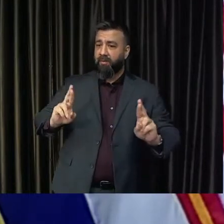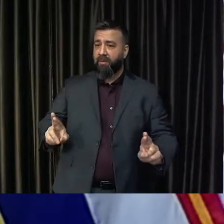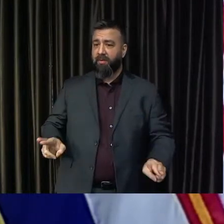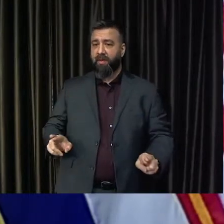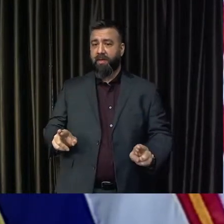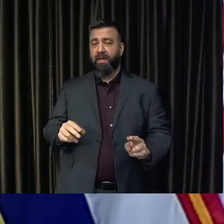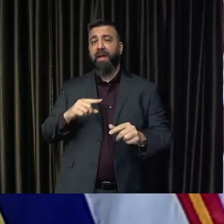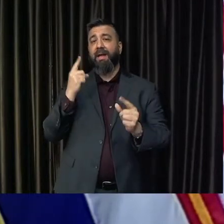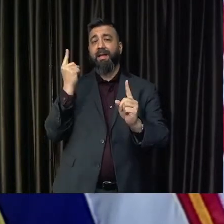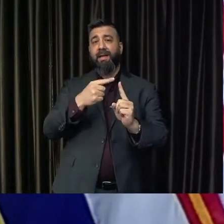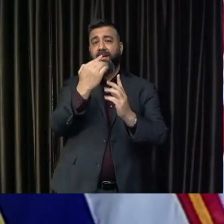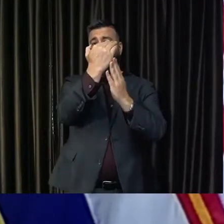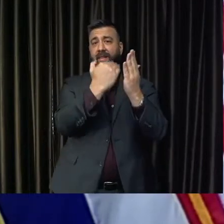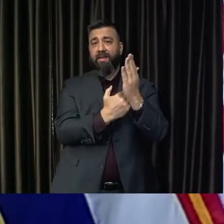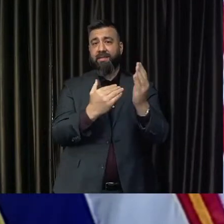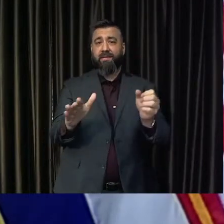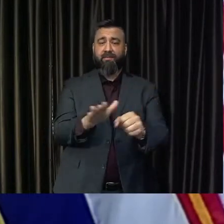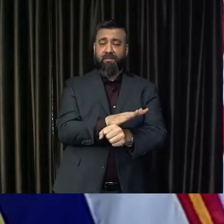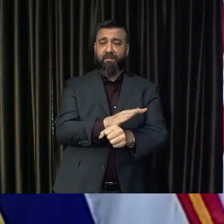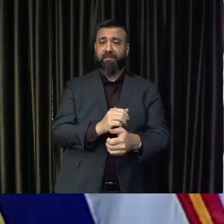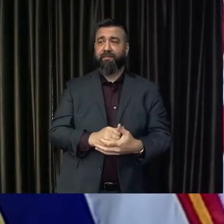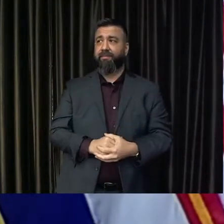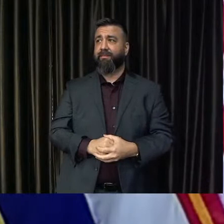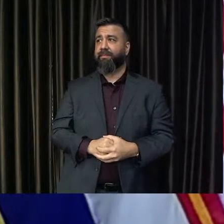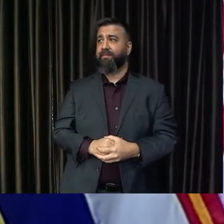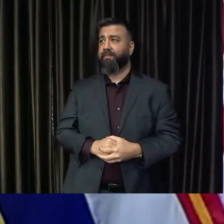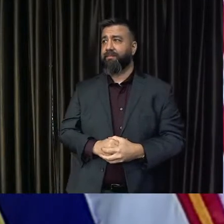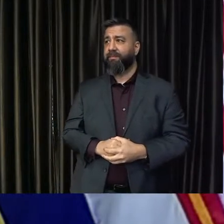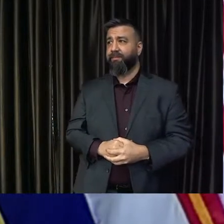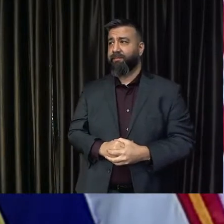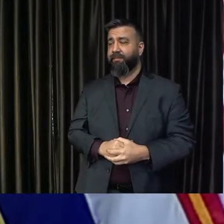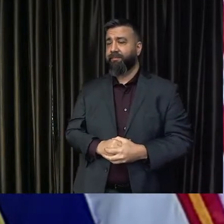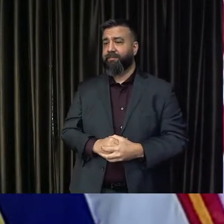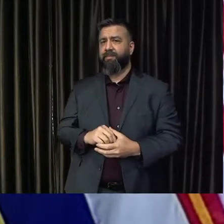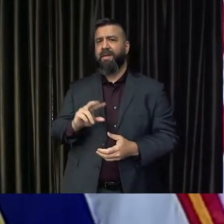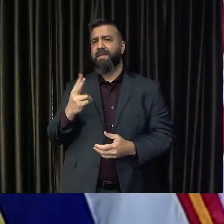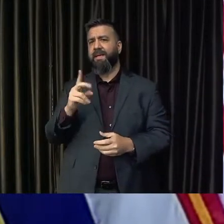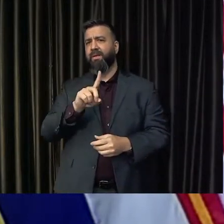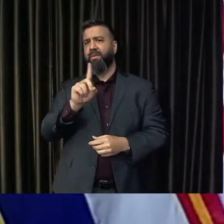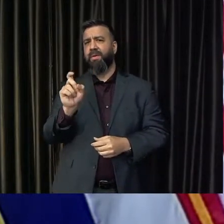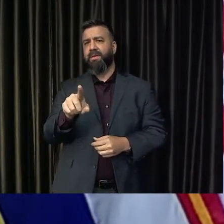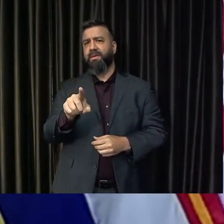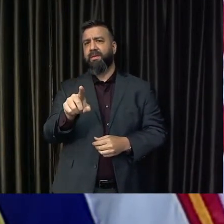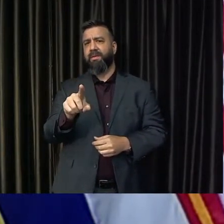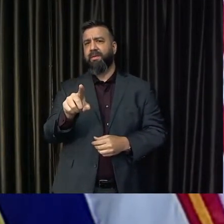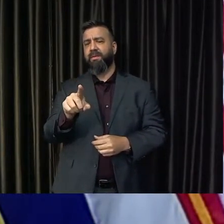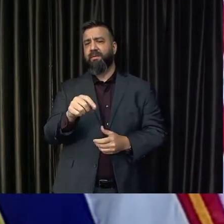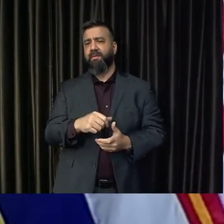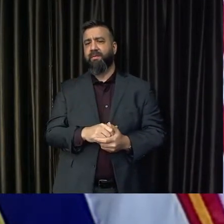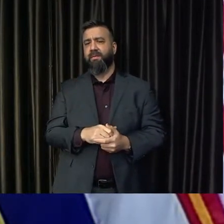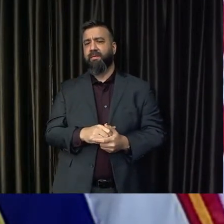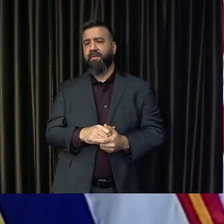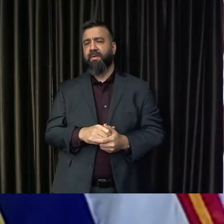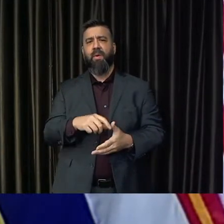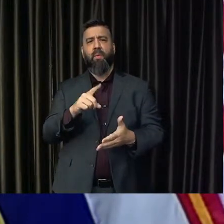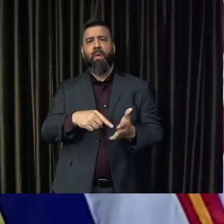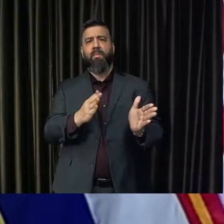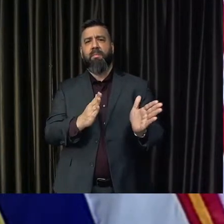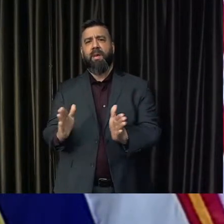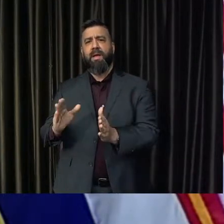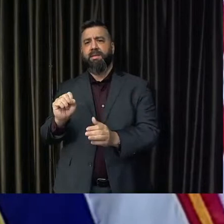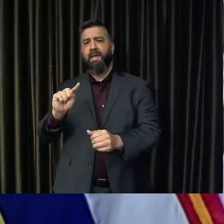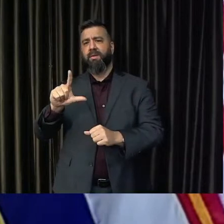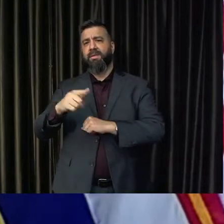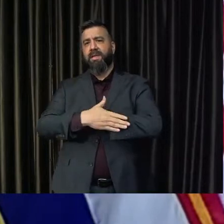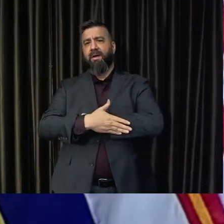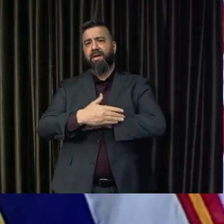again. The second question is, what plans does the county have for ensuring that unhoused people are able to get vaccinated once